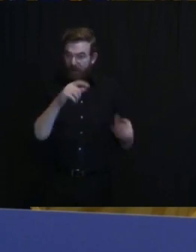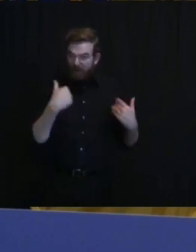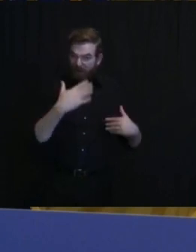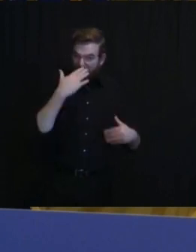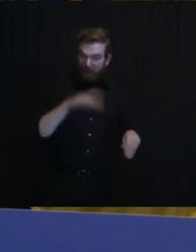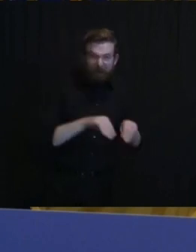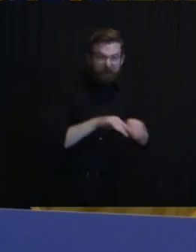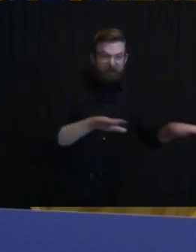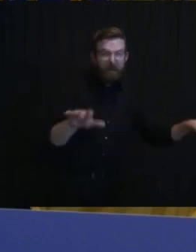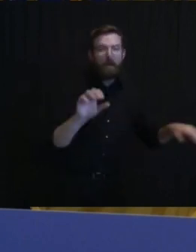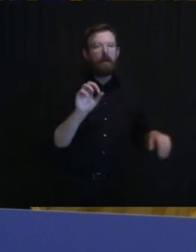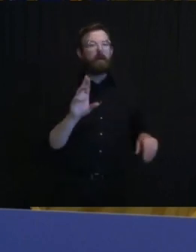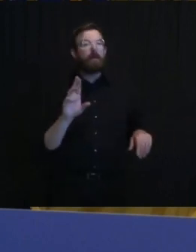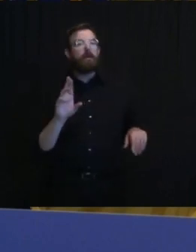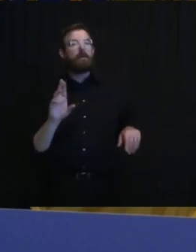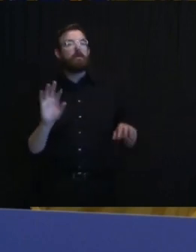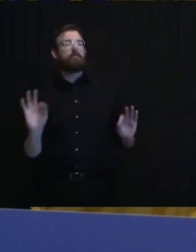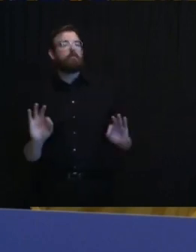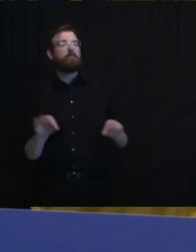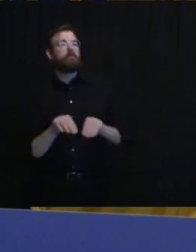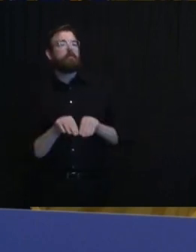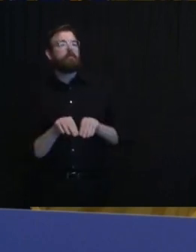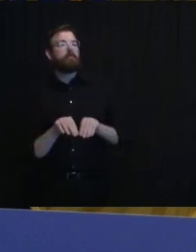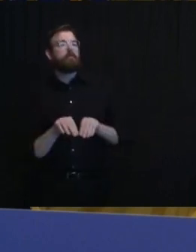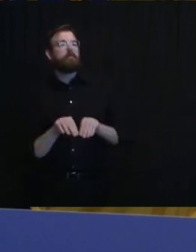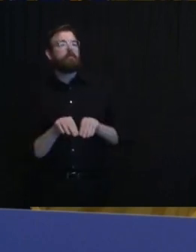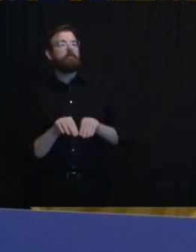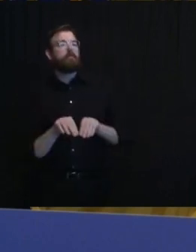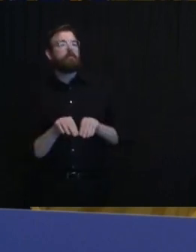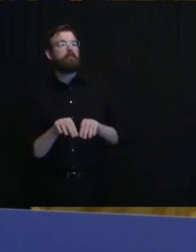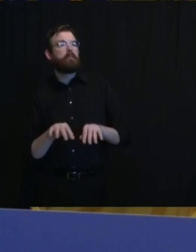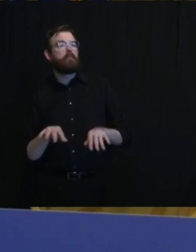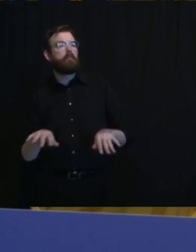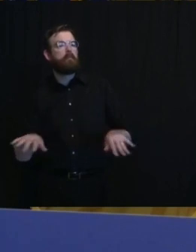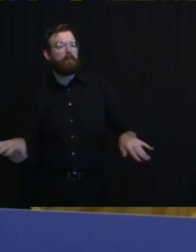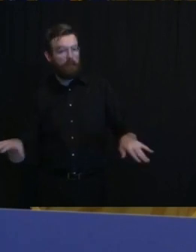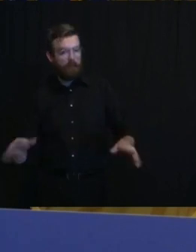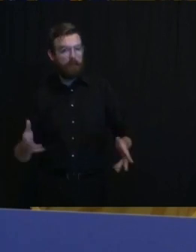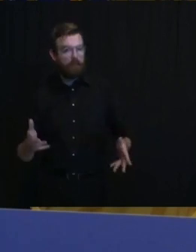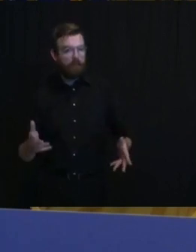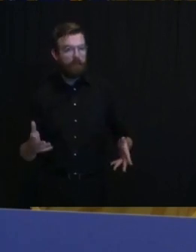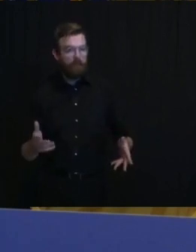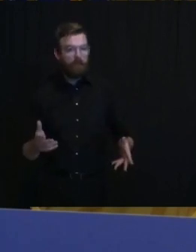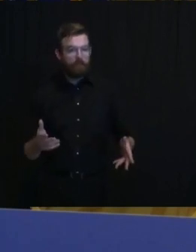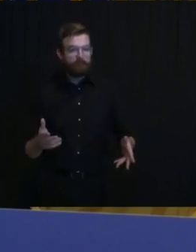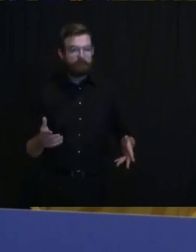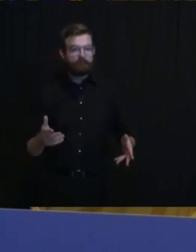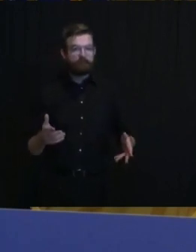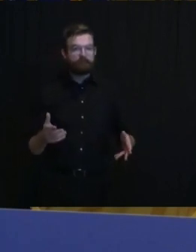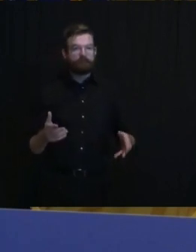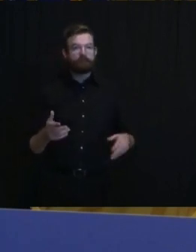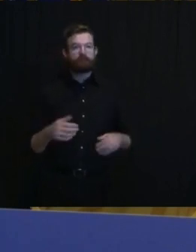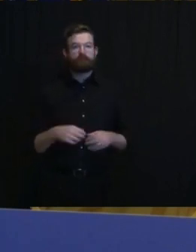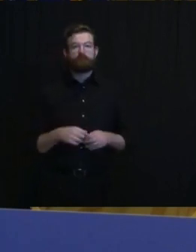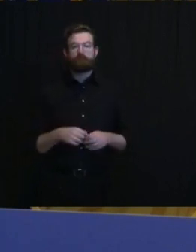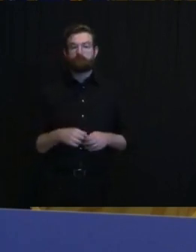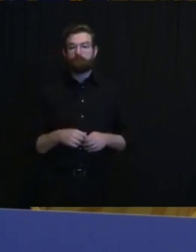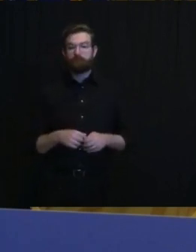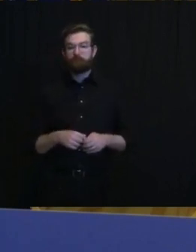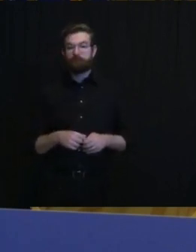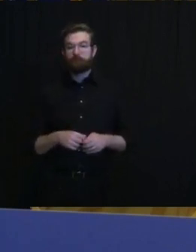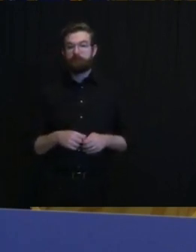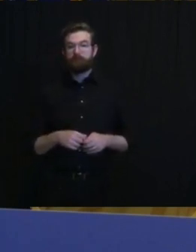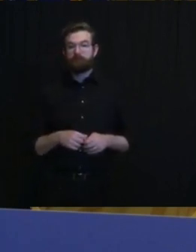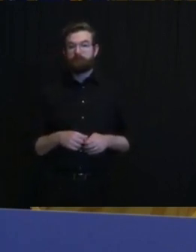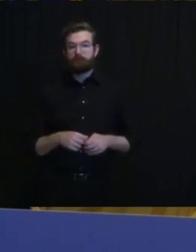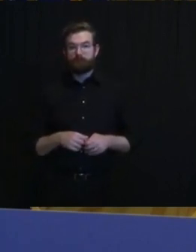in comparison to where we were, several months ago, that again is just another metric that shows that we're fortunate. We've done